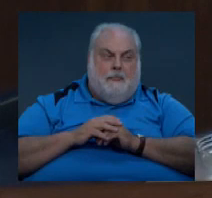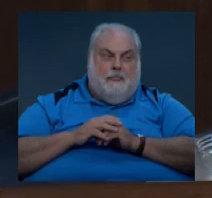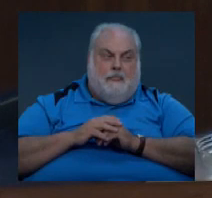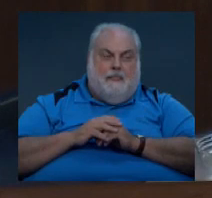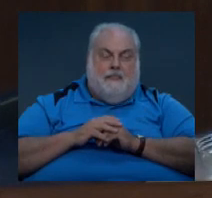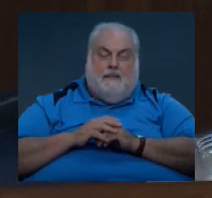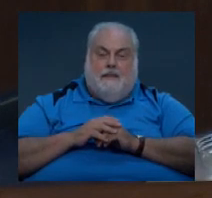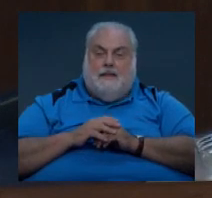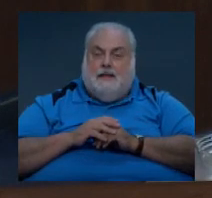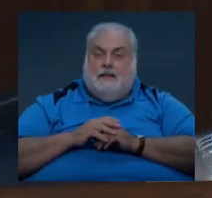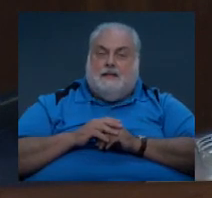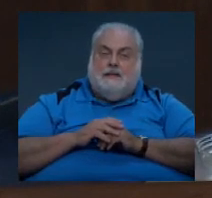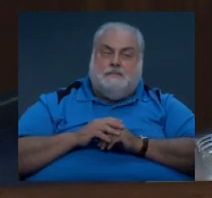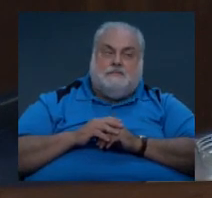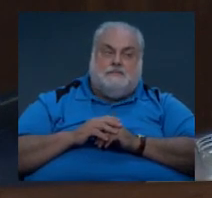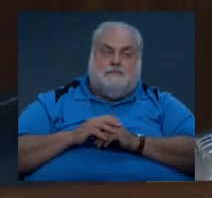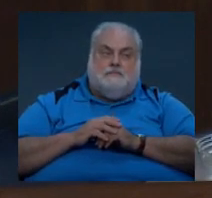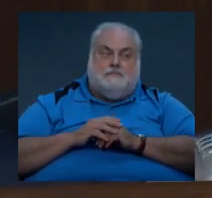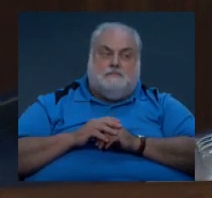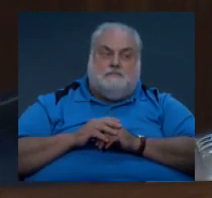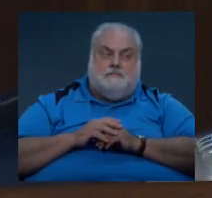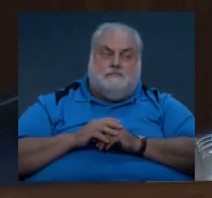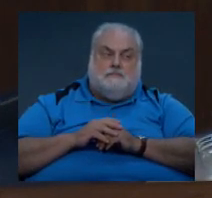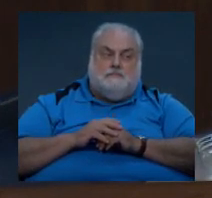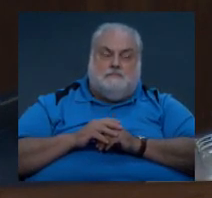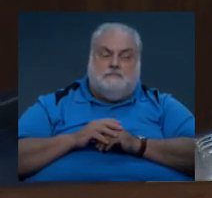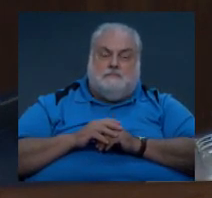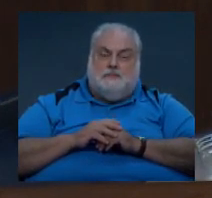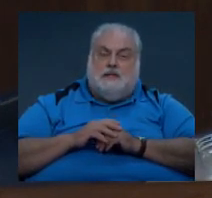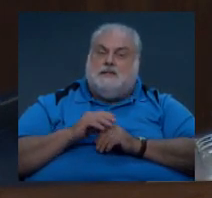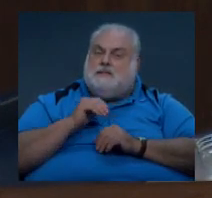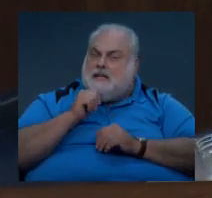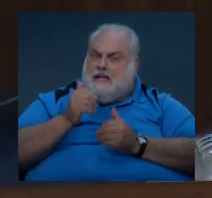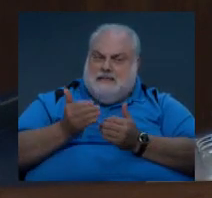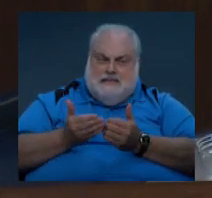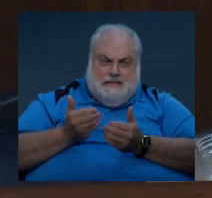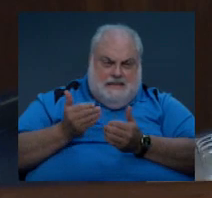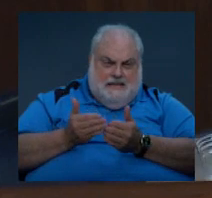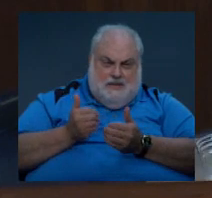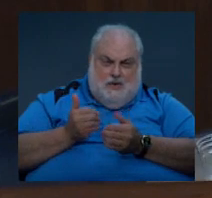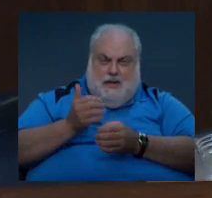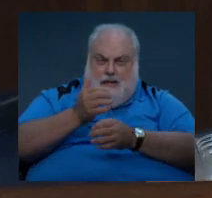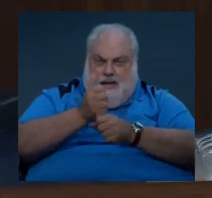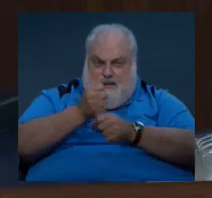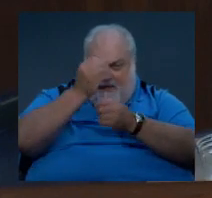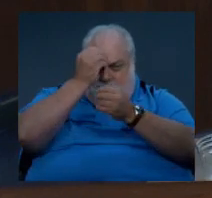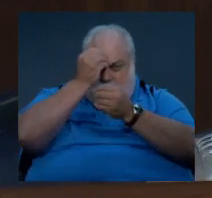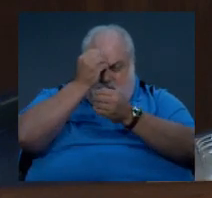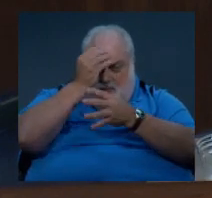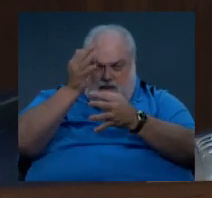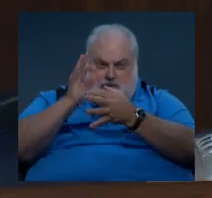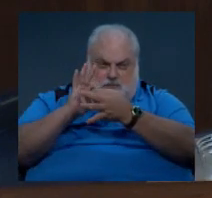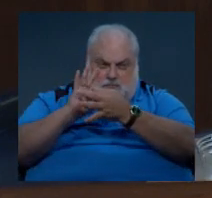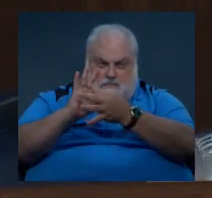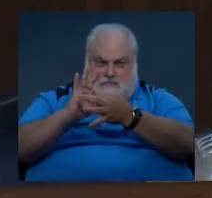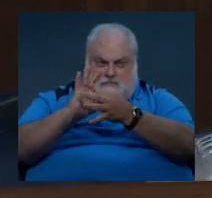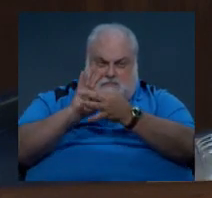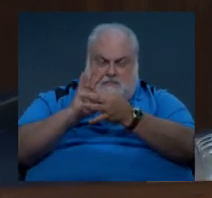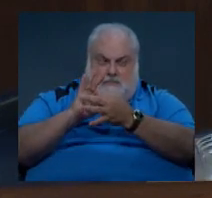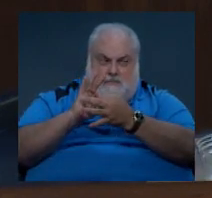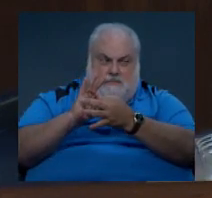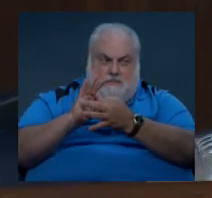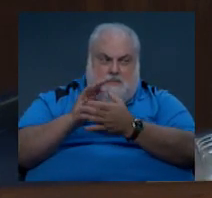It was not easy to get the information about some of